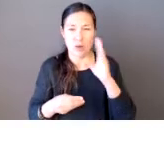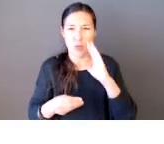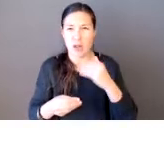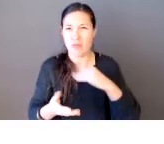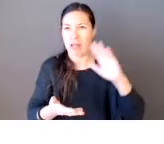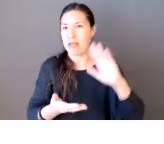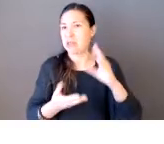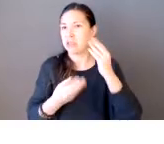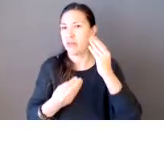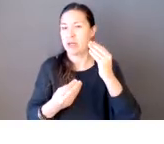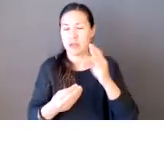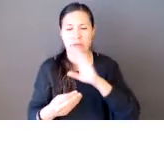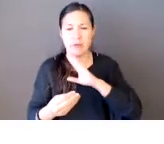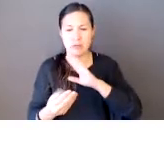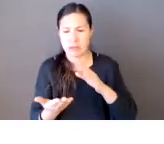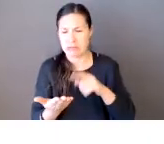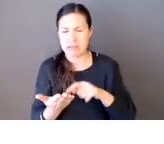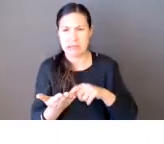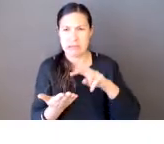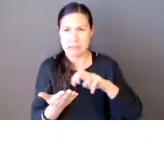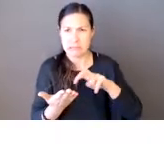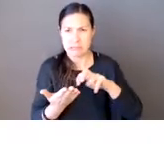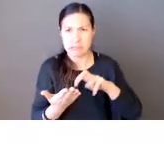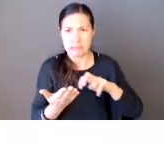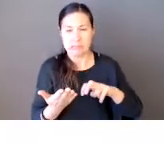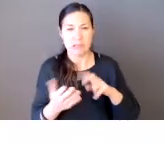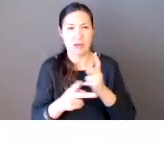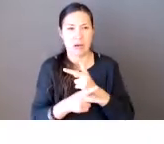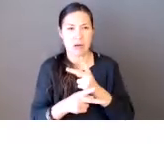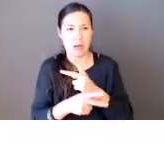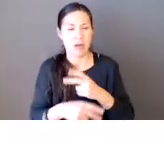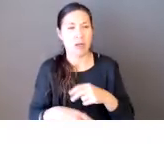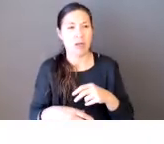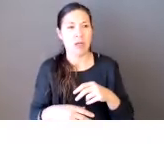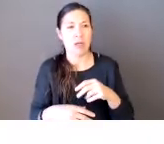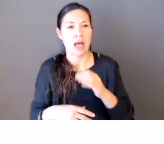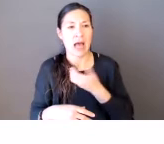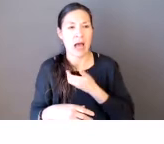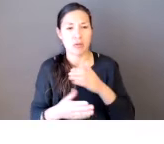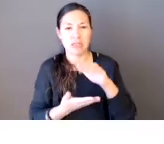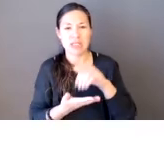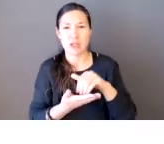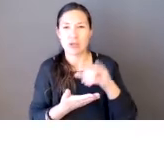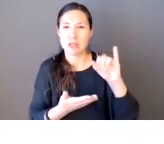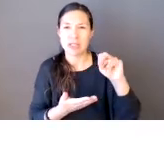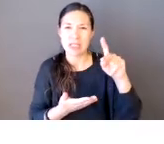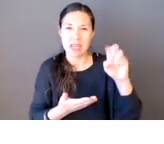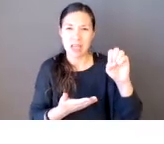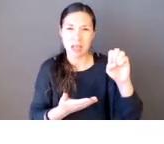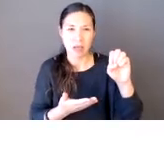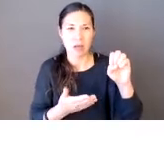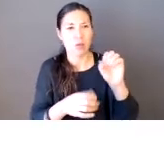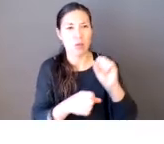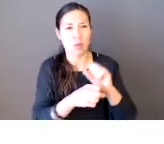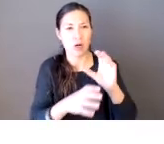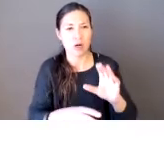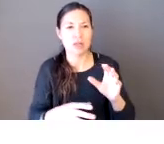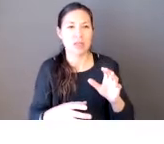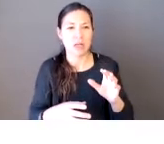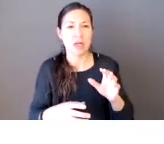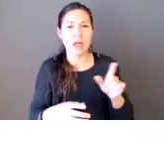information. We've done a good job of training the central intake unit workers to grill reporters for